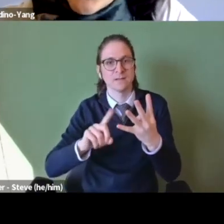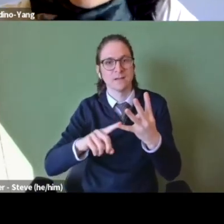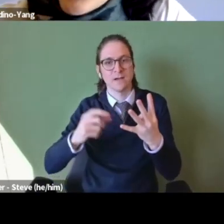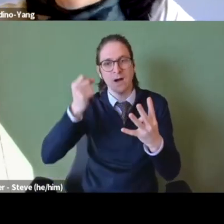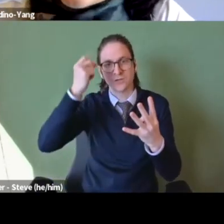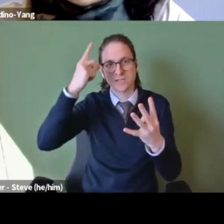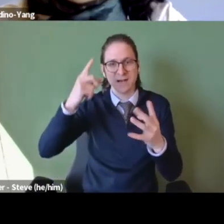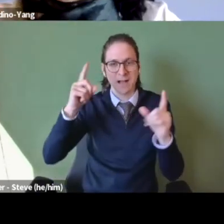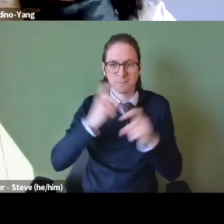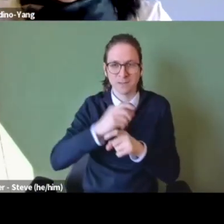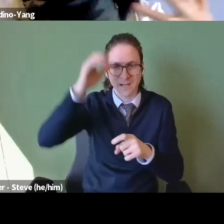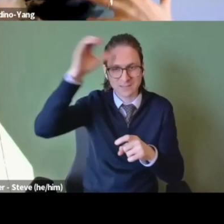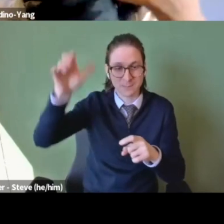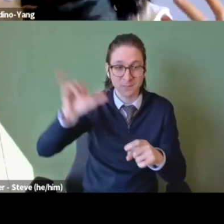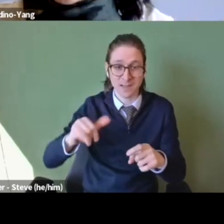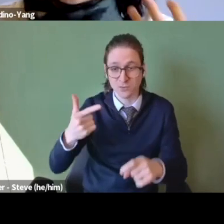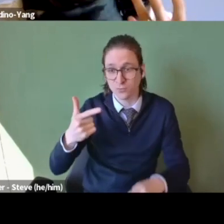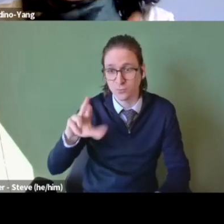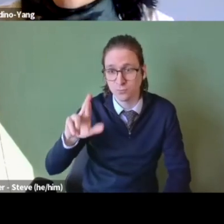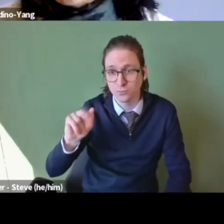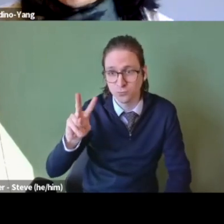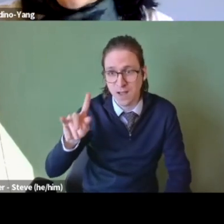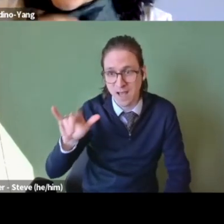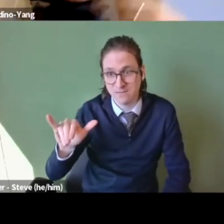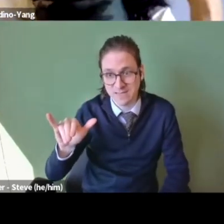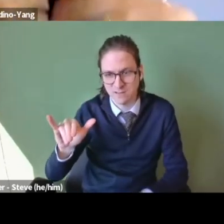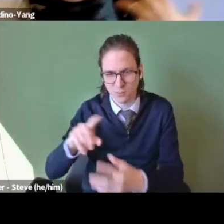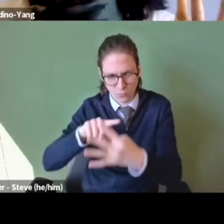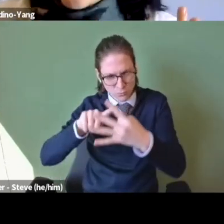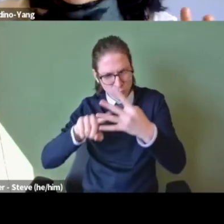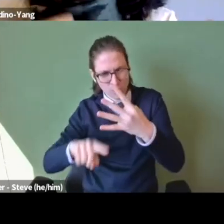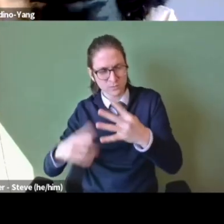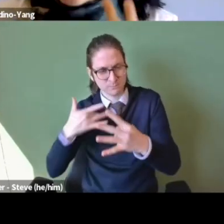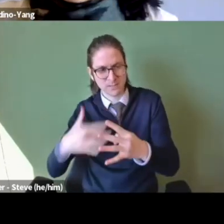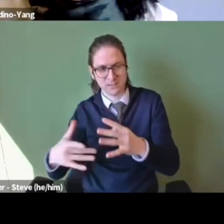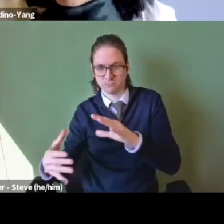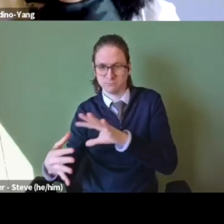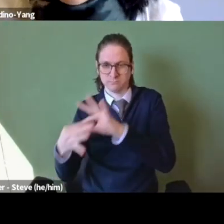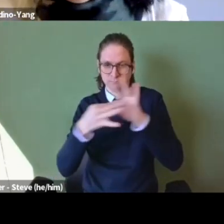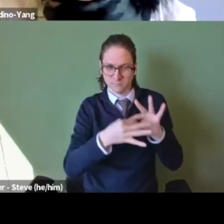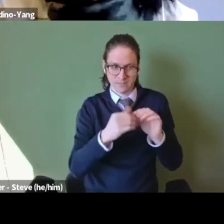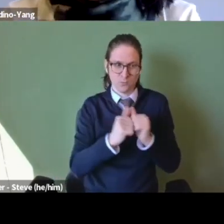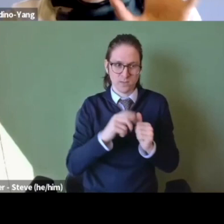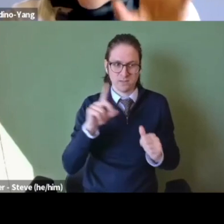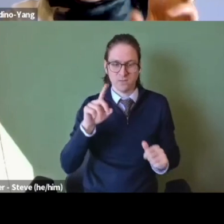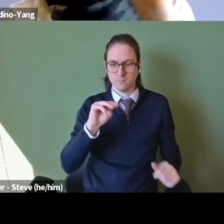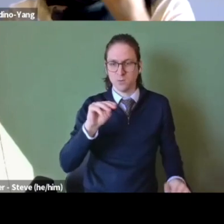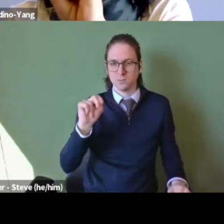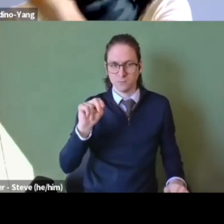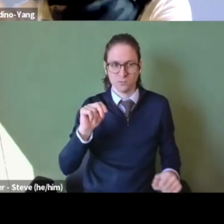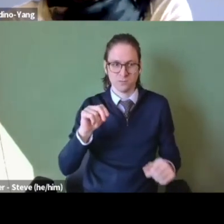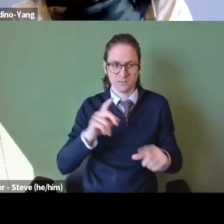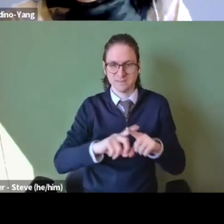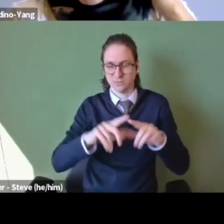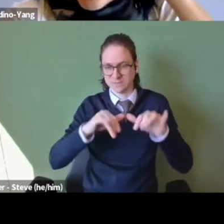right, are engaging this system in concert with others. So that's going to